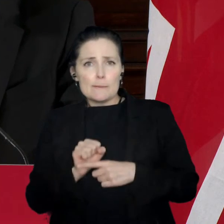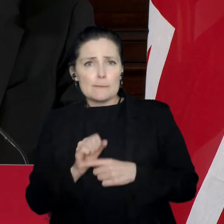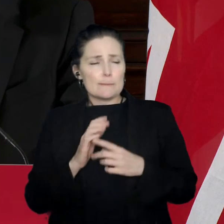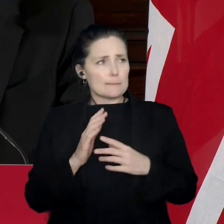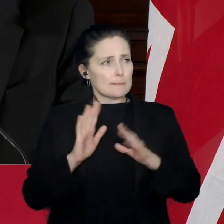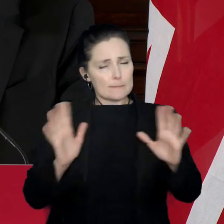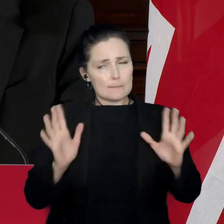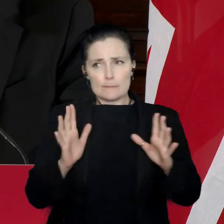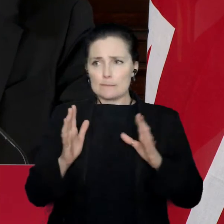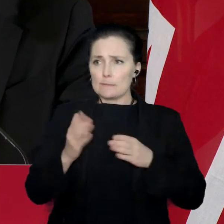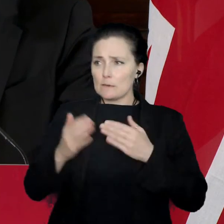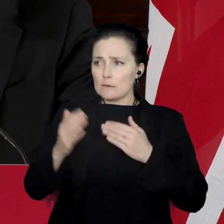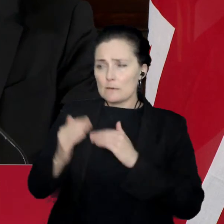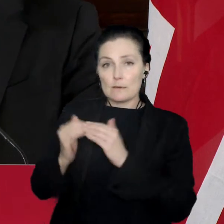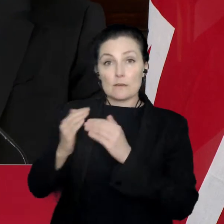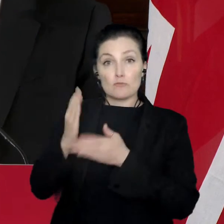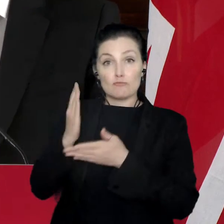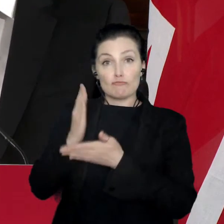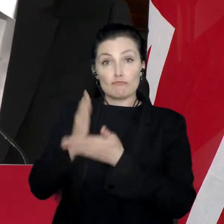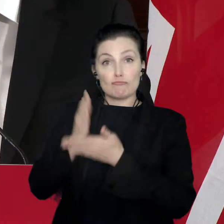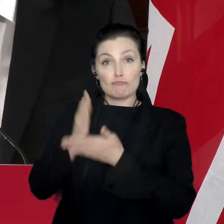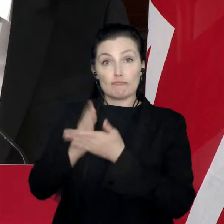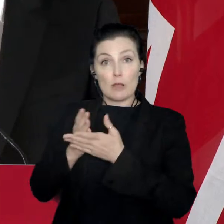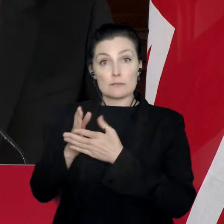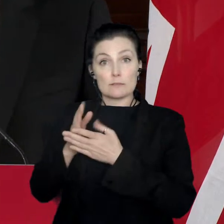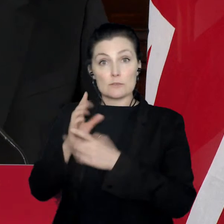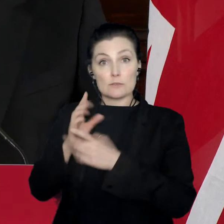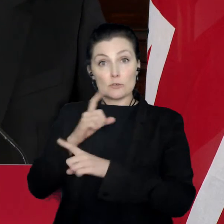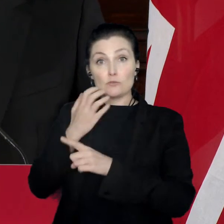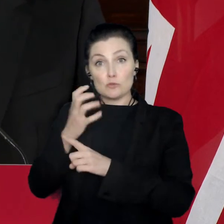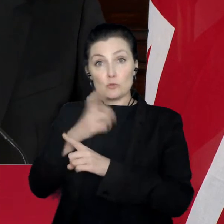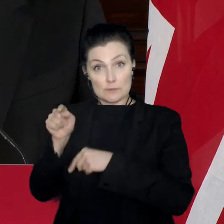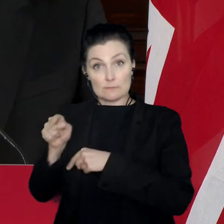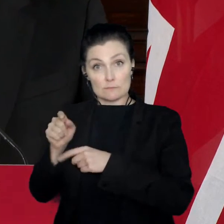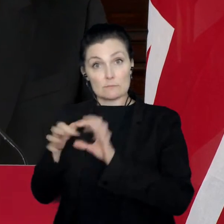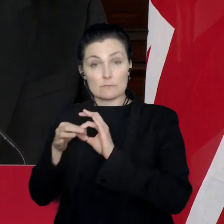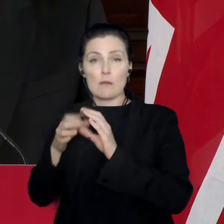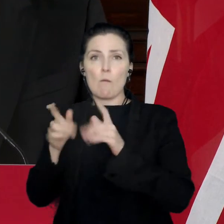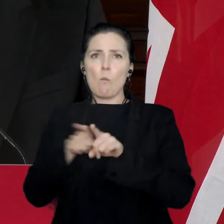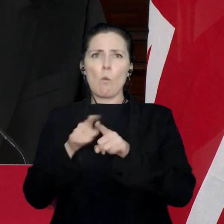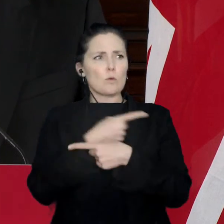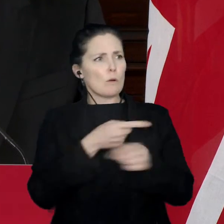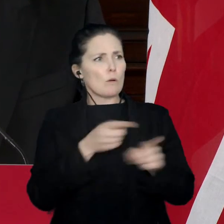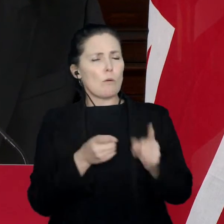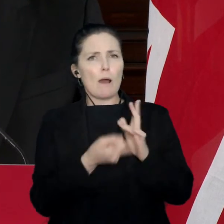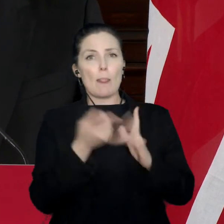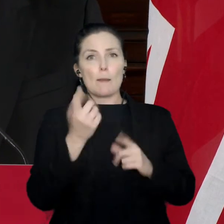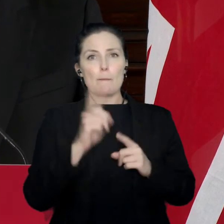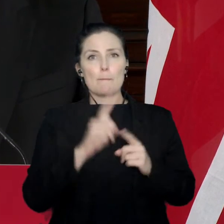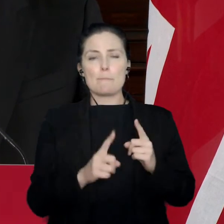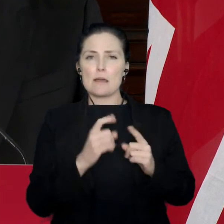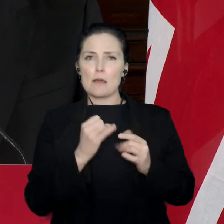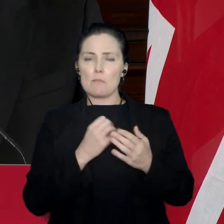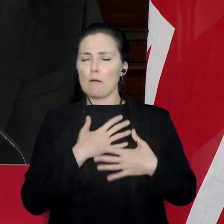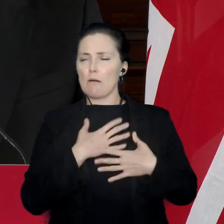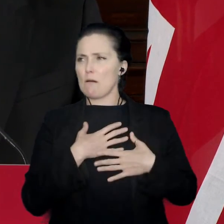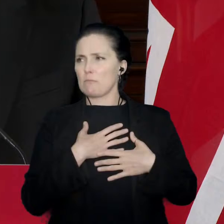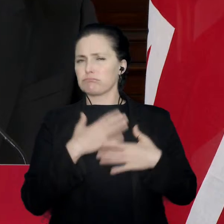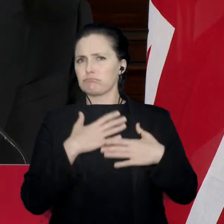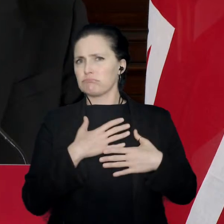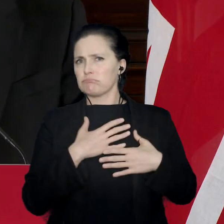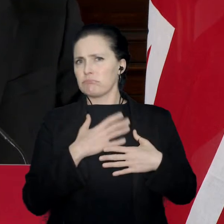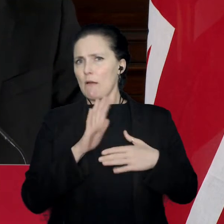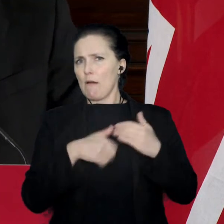community, but with all those who were rightly appalled by the culture of the party under the previous leadership.